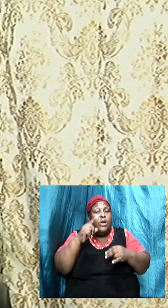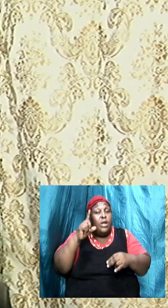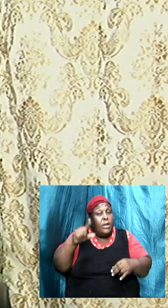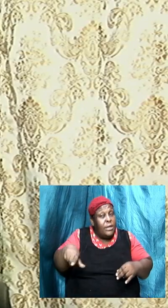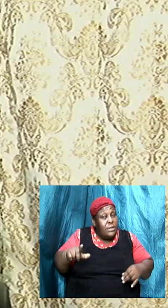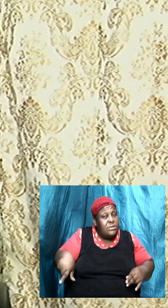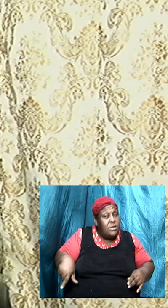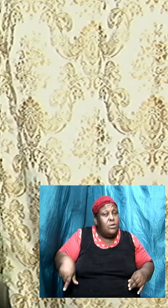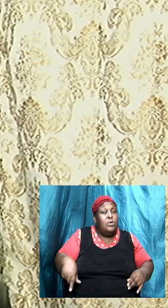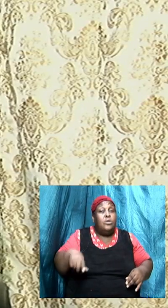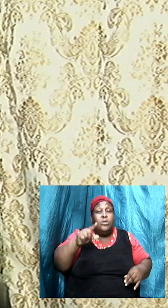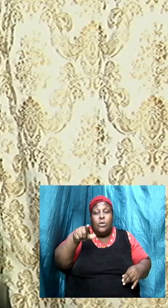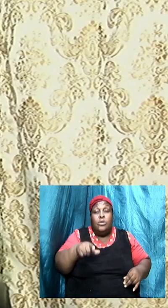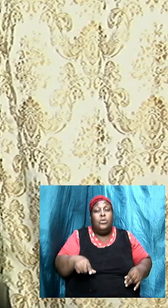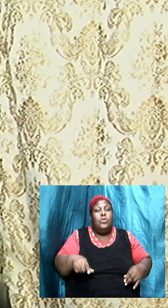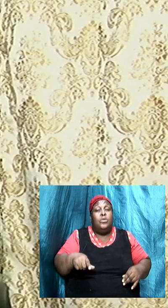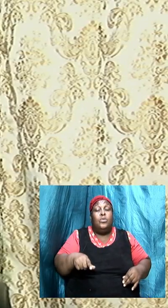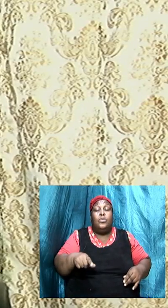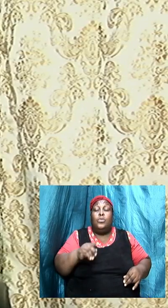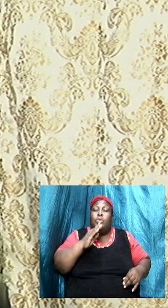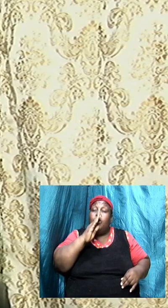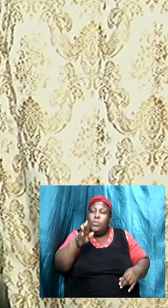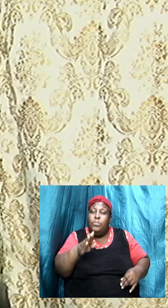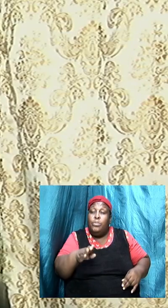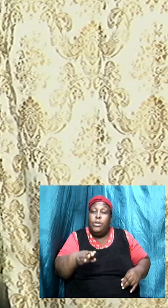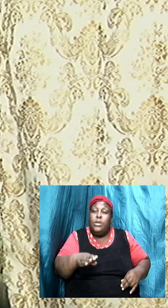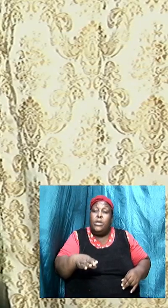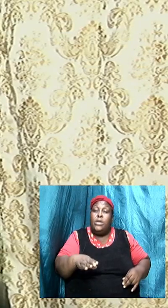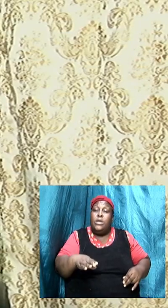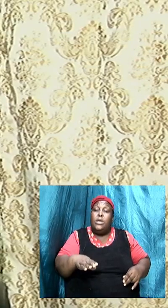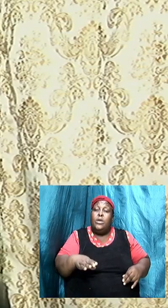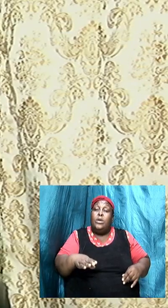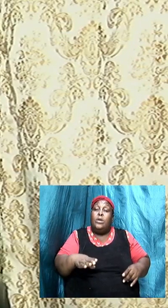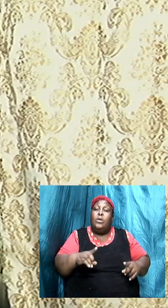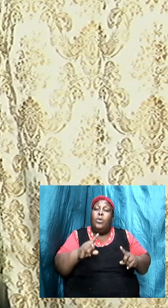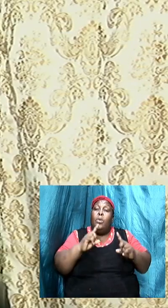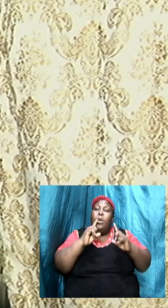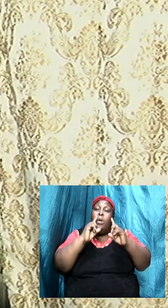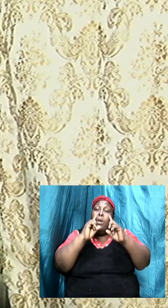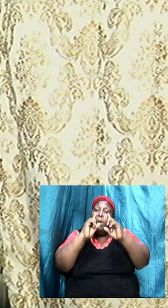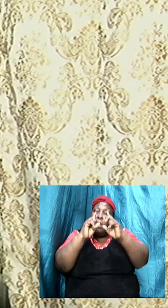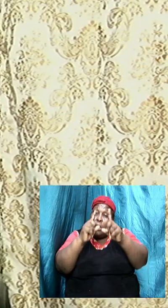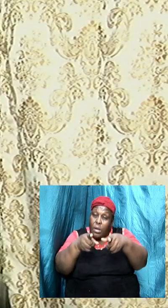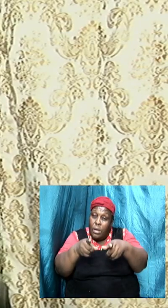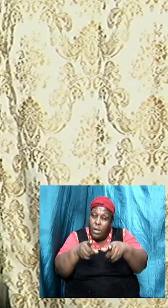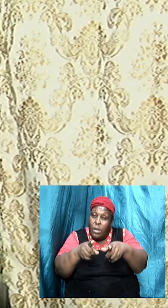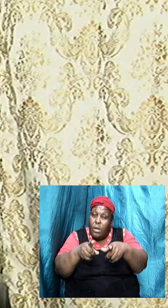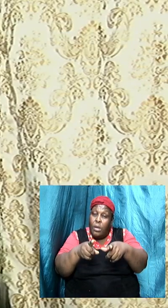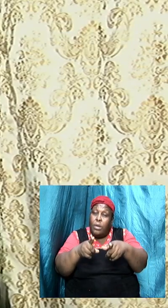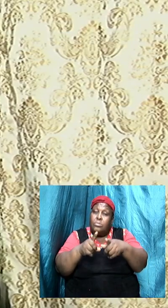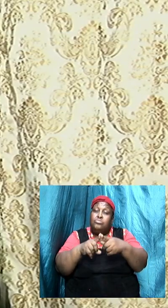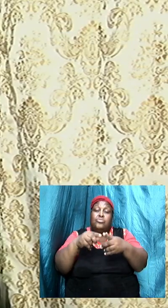will be blown away with a new doctrine that comes along.